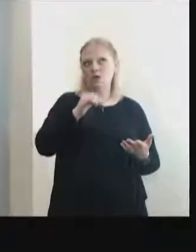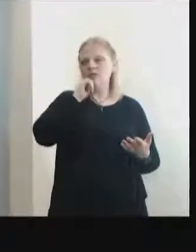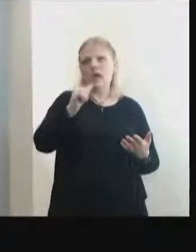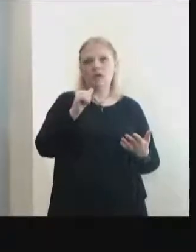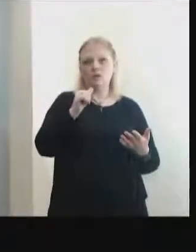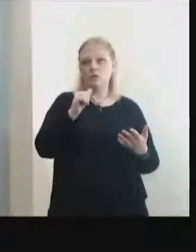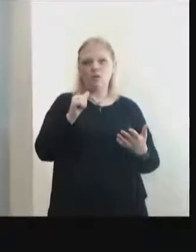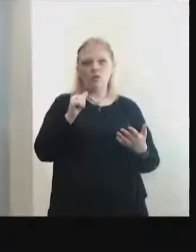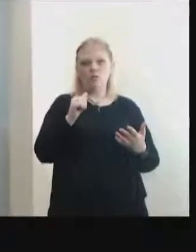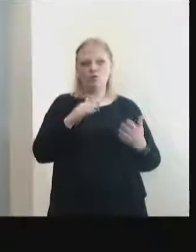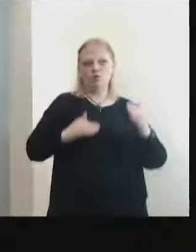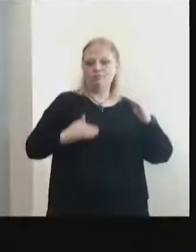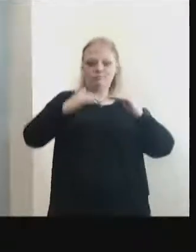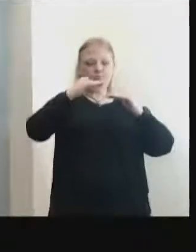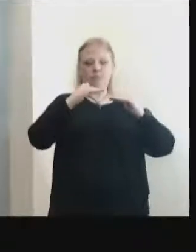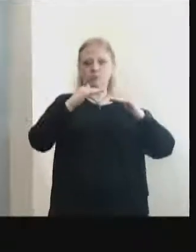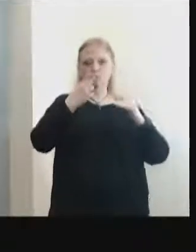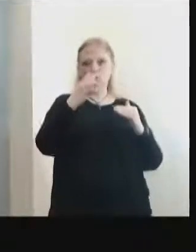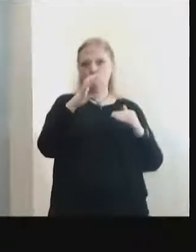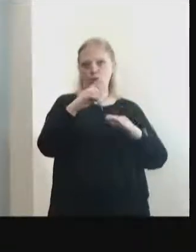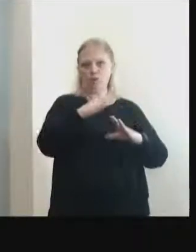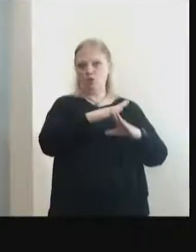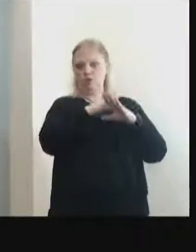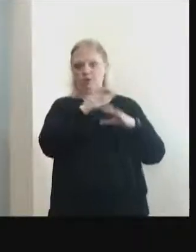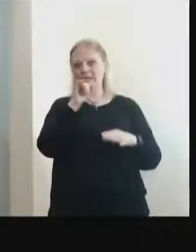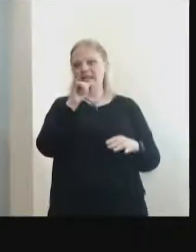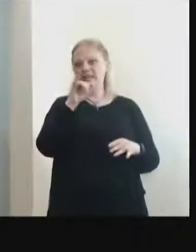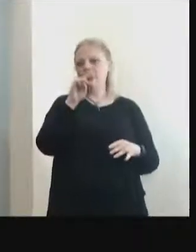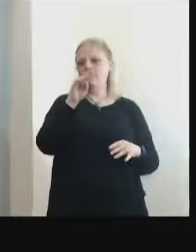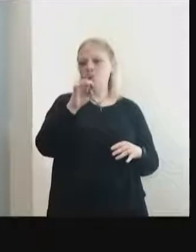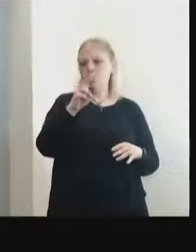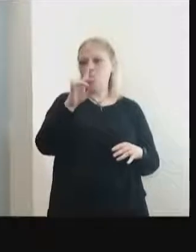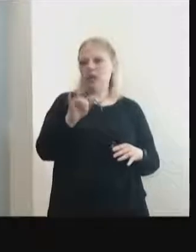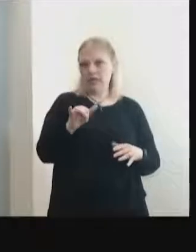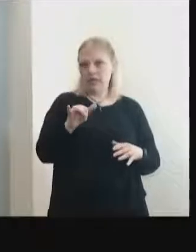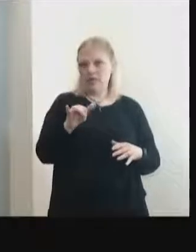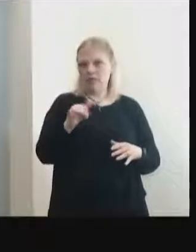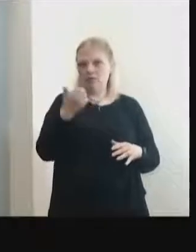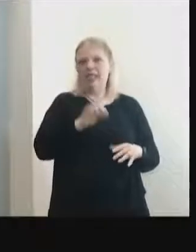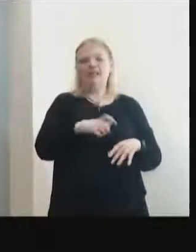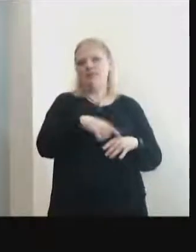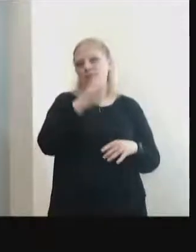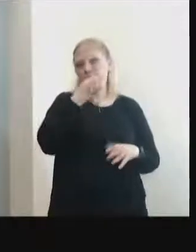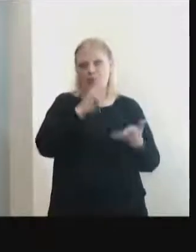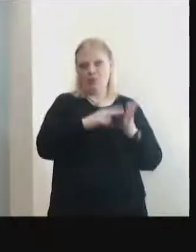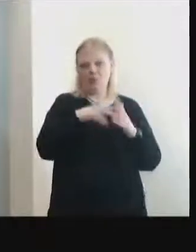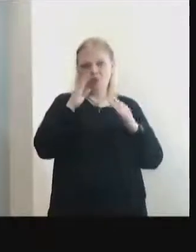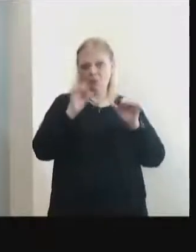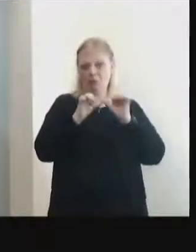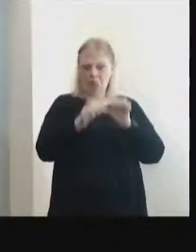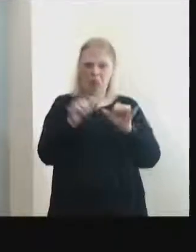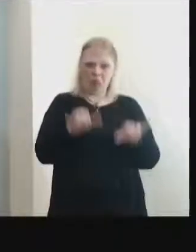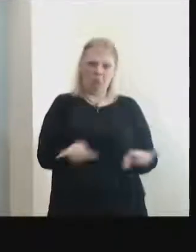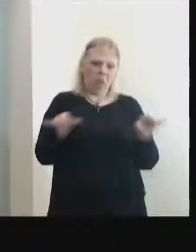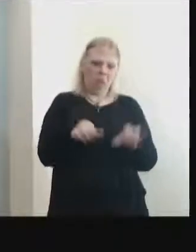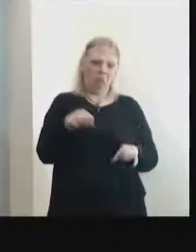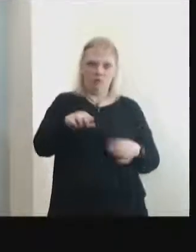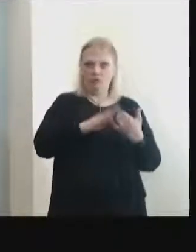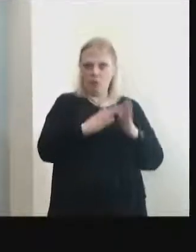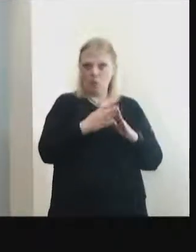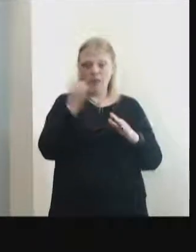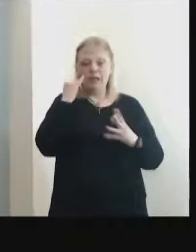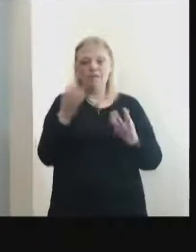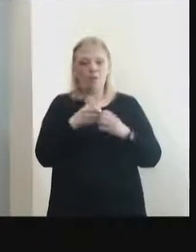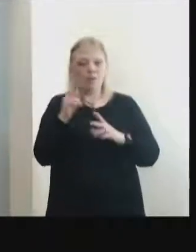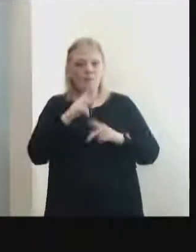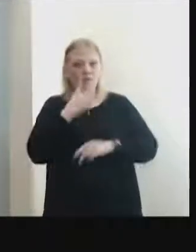near future, and so that means that COVID-19 will persist in our community. Albeit with more people vaccinated, hopefully